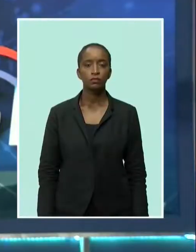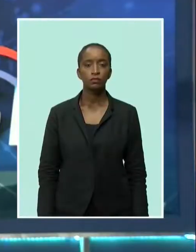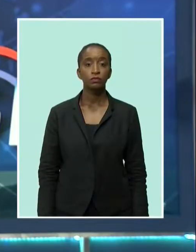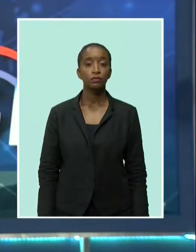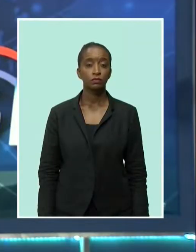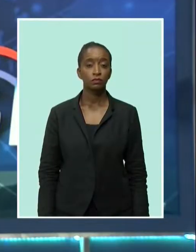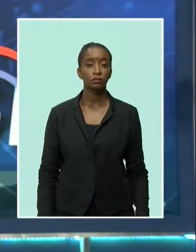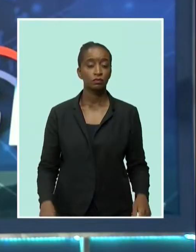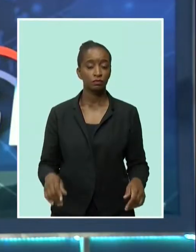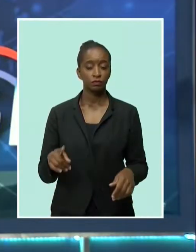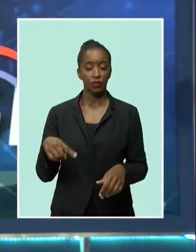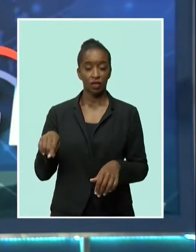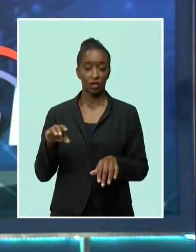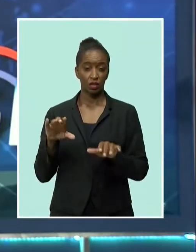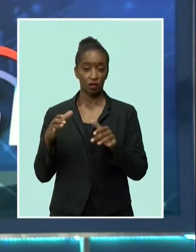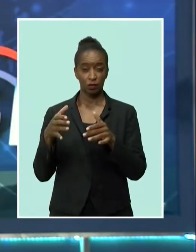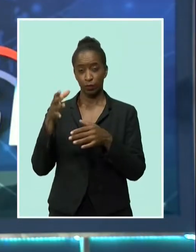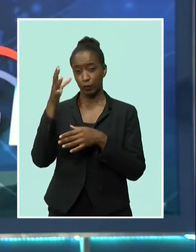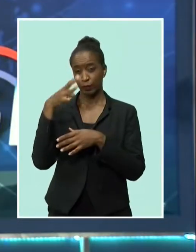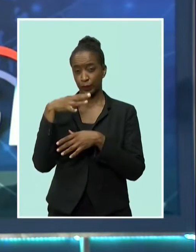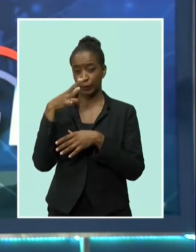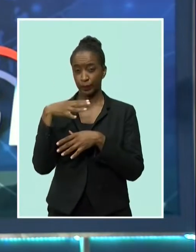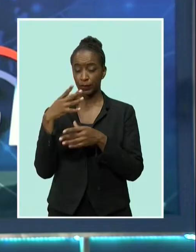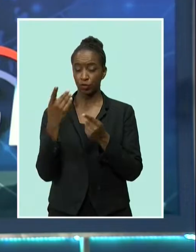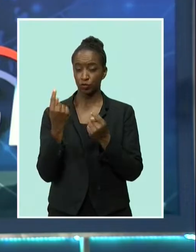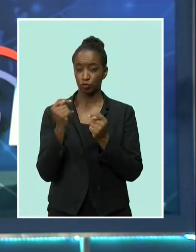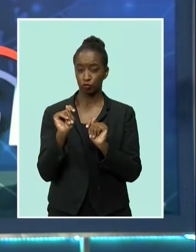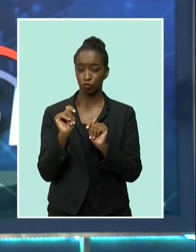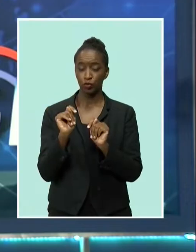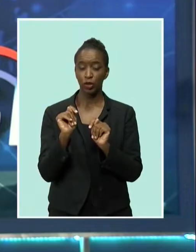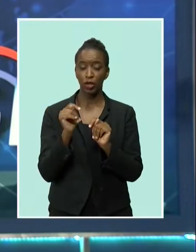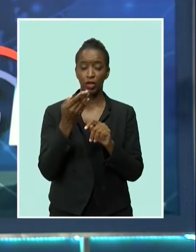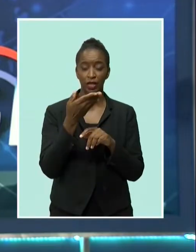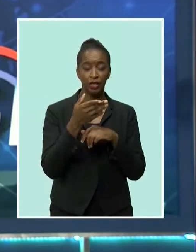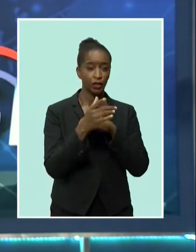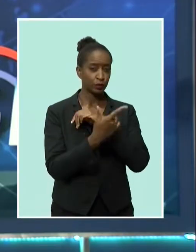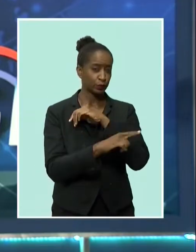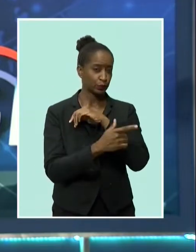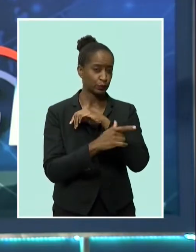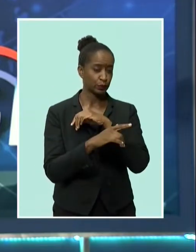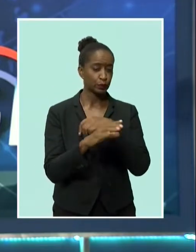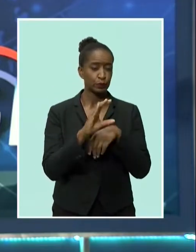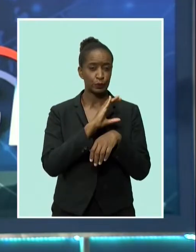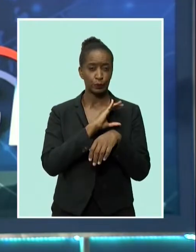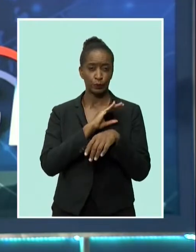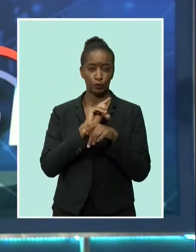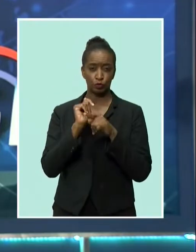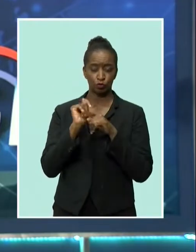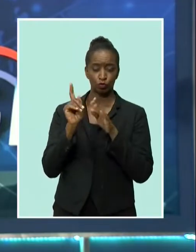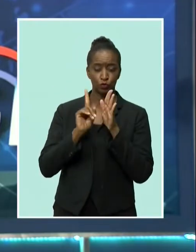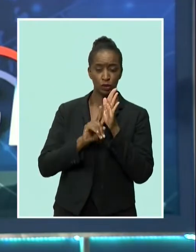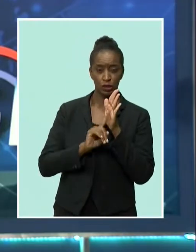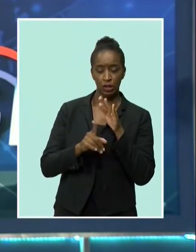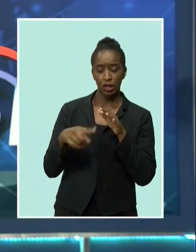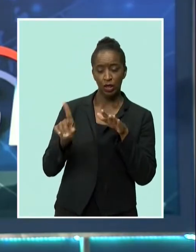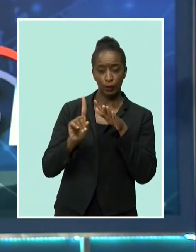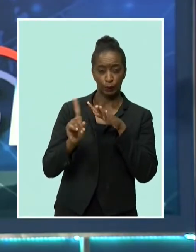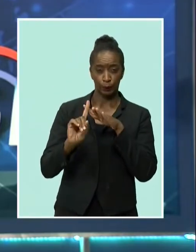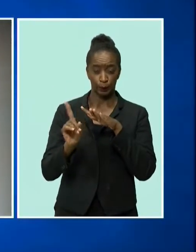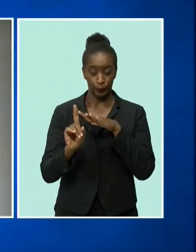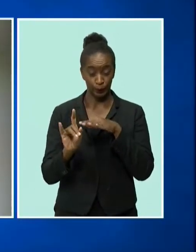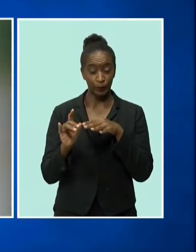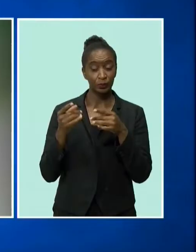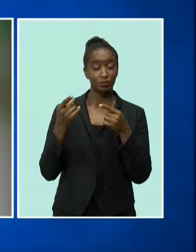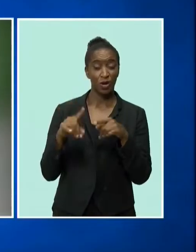An attempt by a group of men to avoid a routine police traffic exercise in St. Lucie resulted in injuries and arrests. Police say the